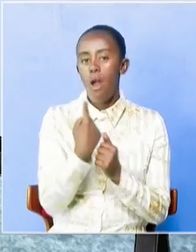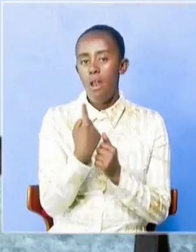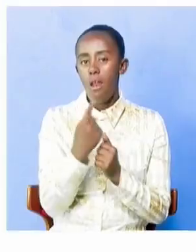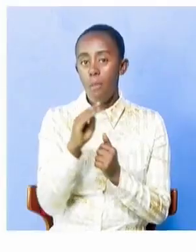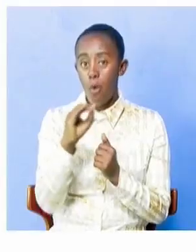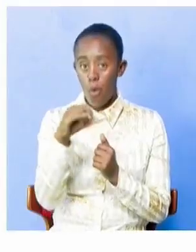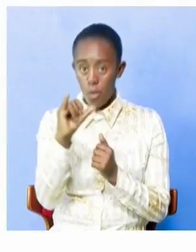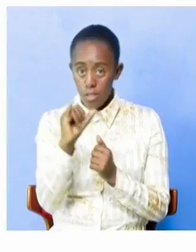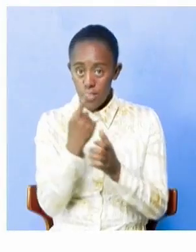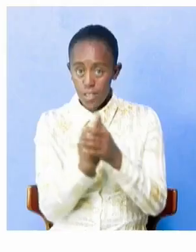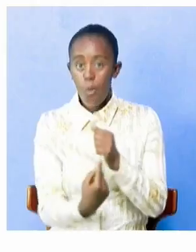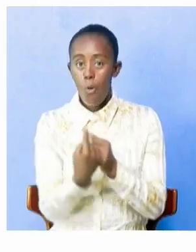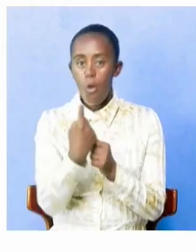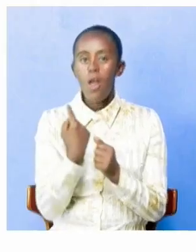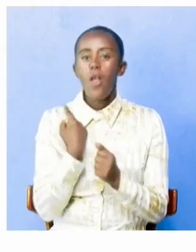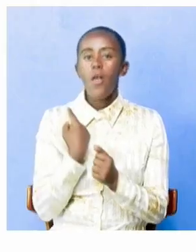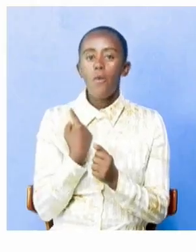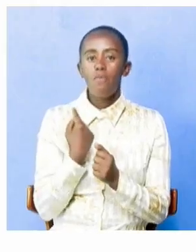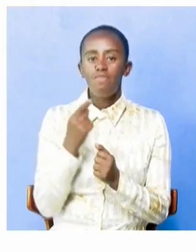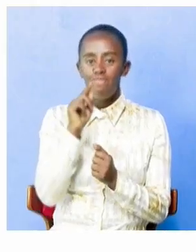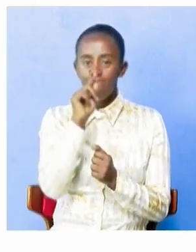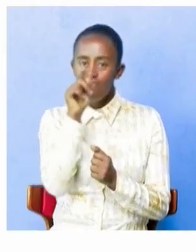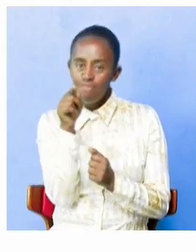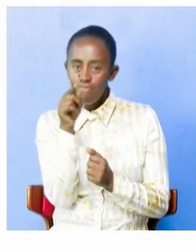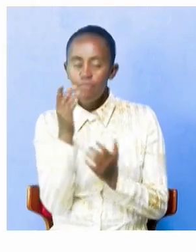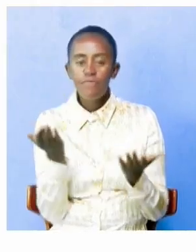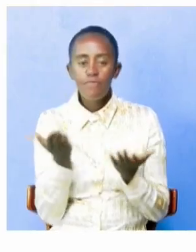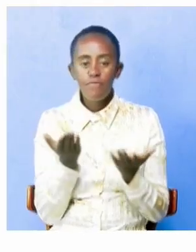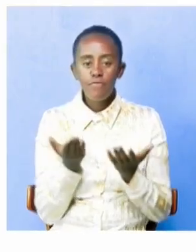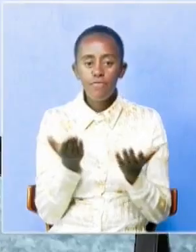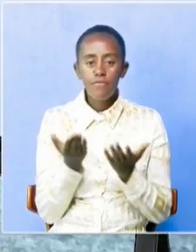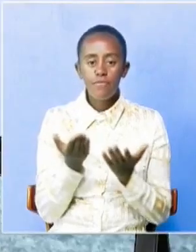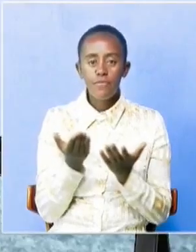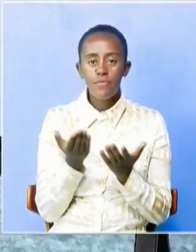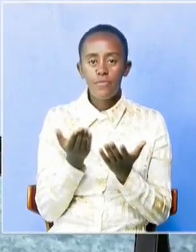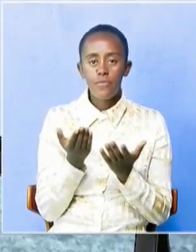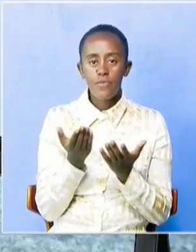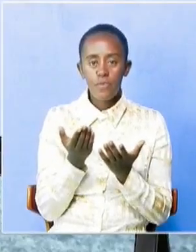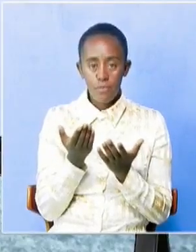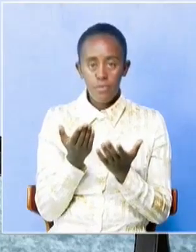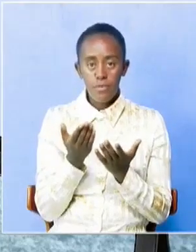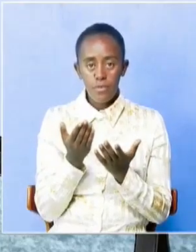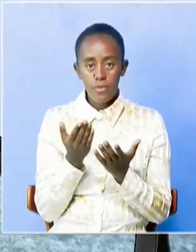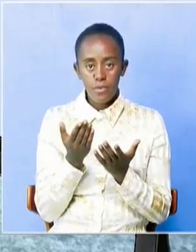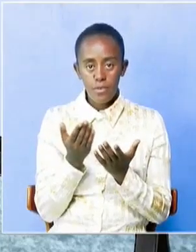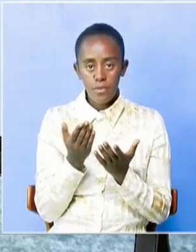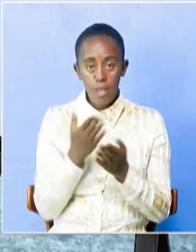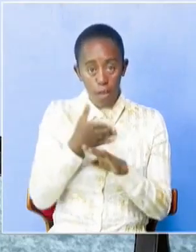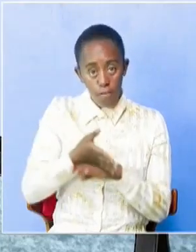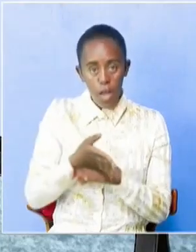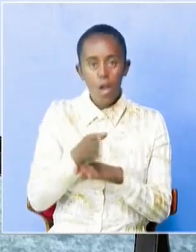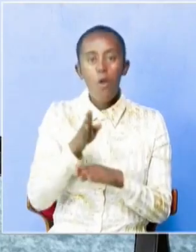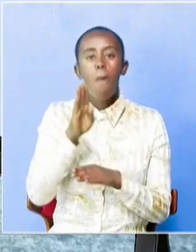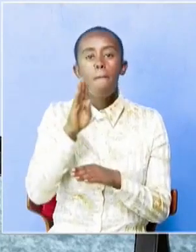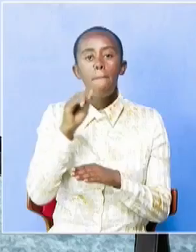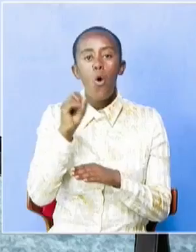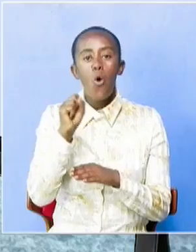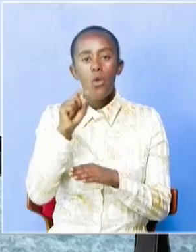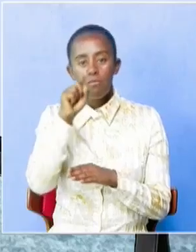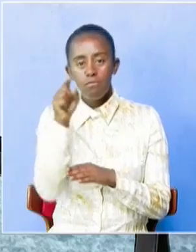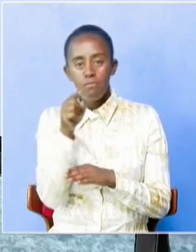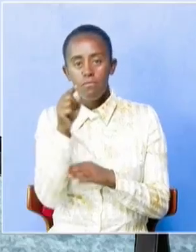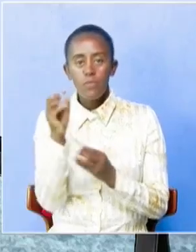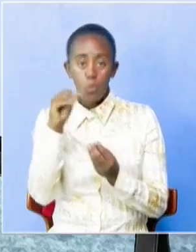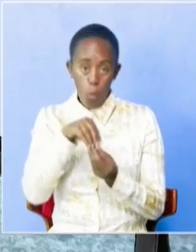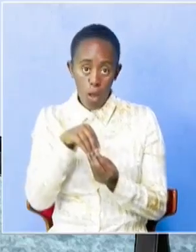singular, we place the apostrophe, yes, after boy, and then